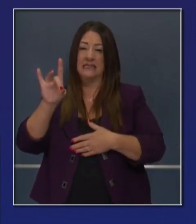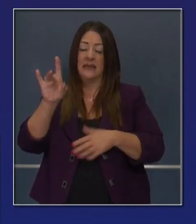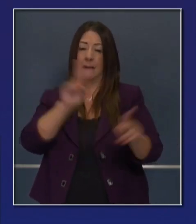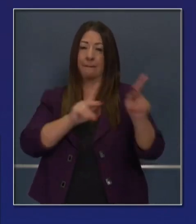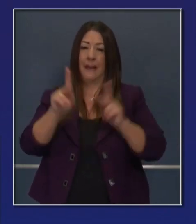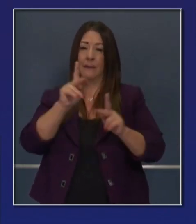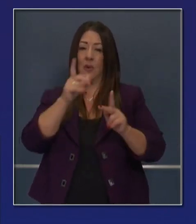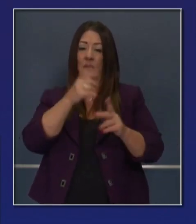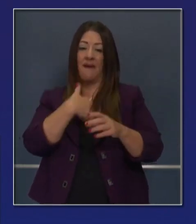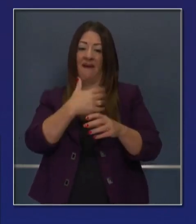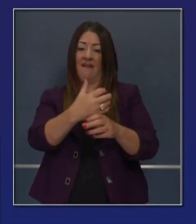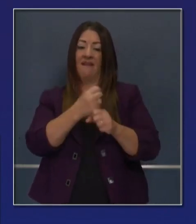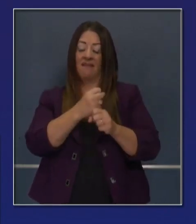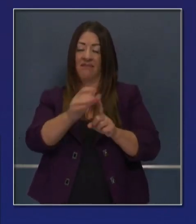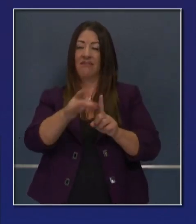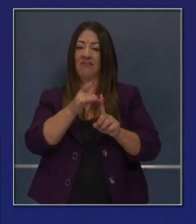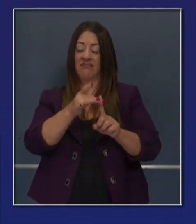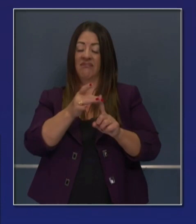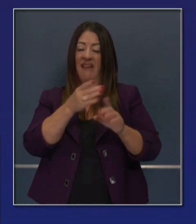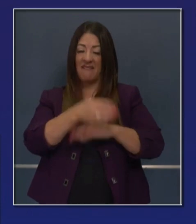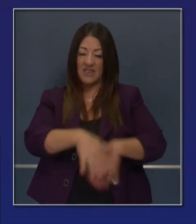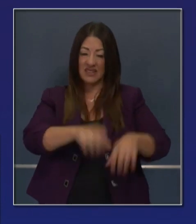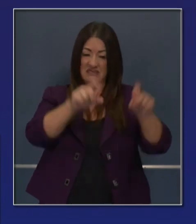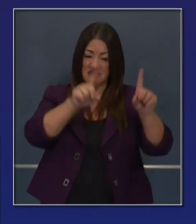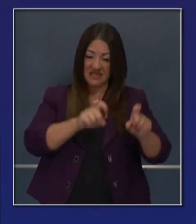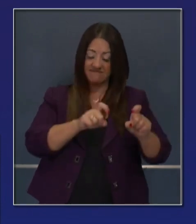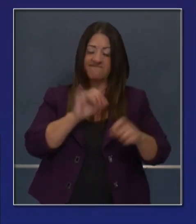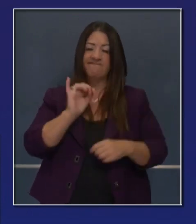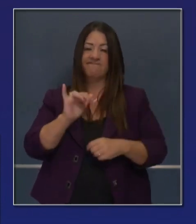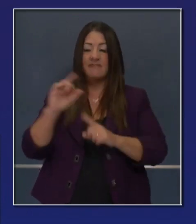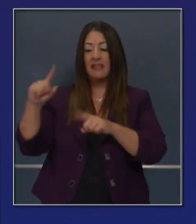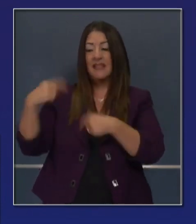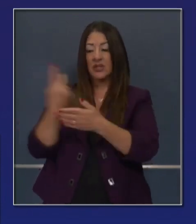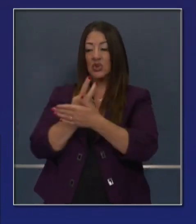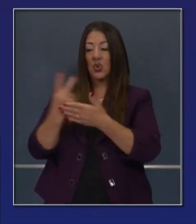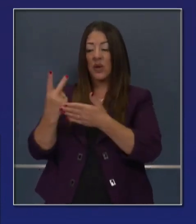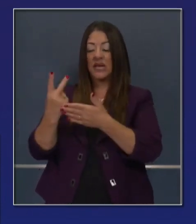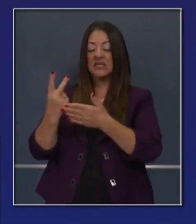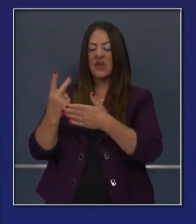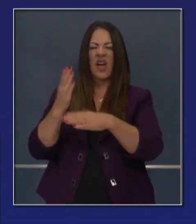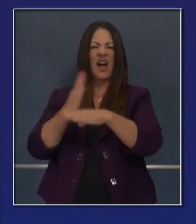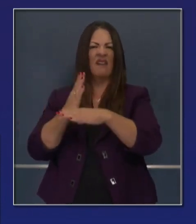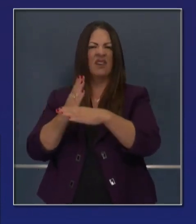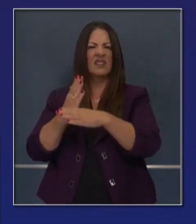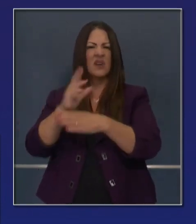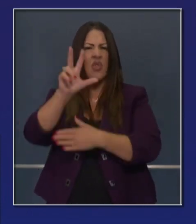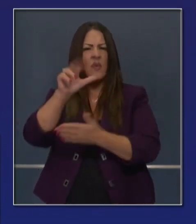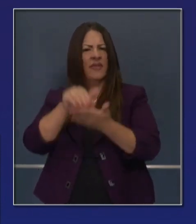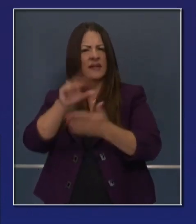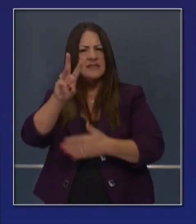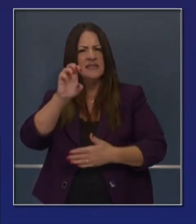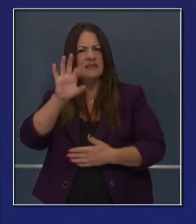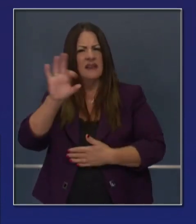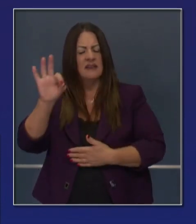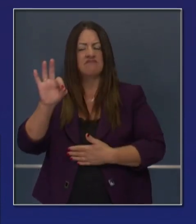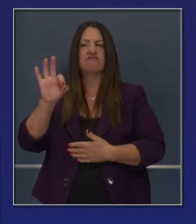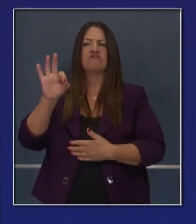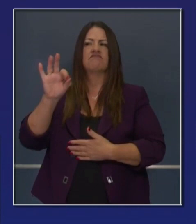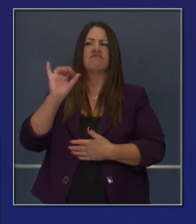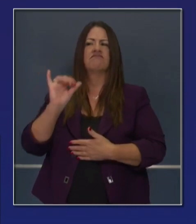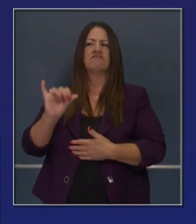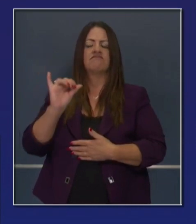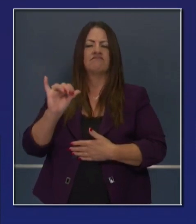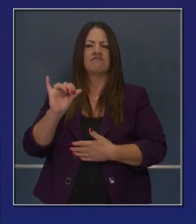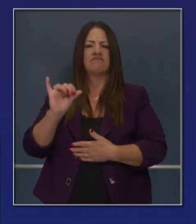cases here in the state. The 14-day average, slightly higher than that at 3,699. And I should note that if you look at